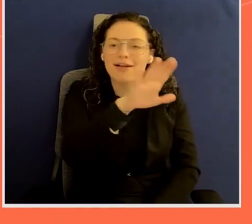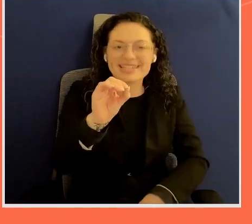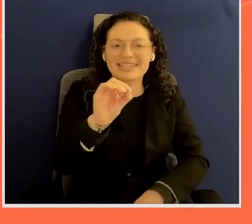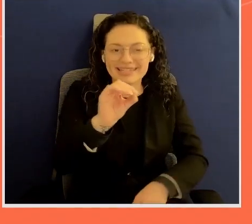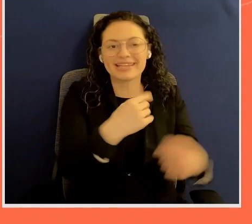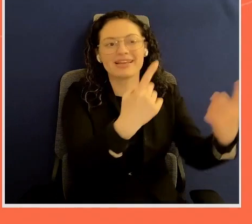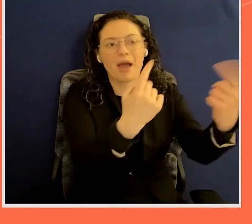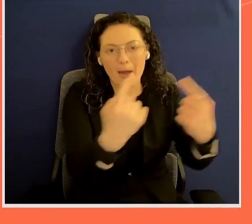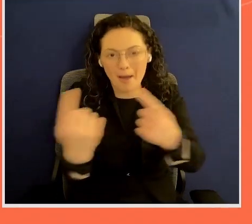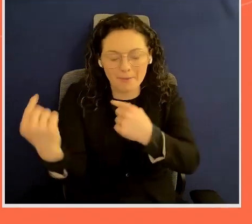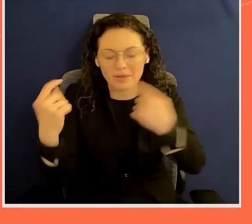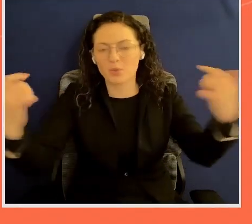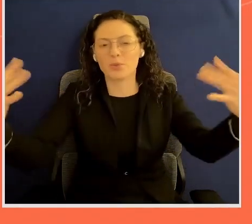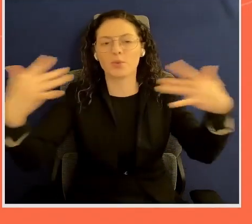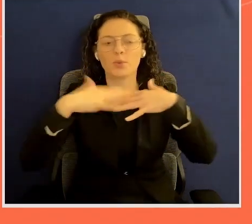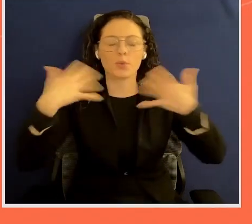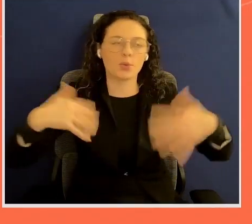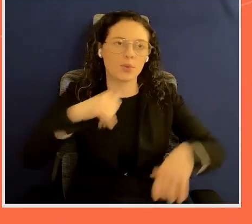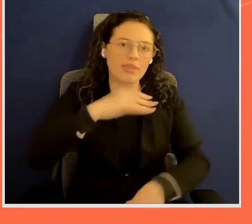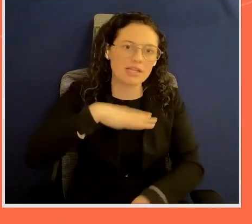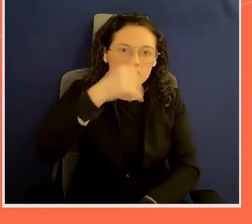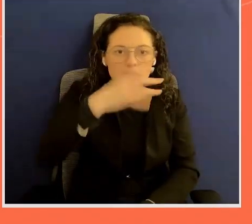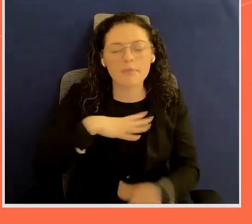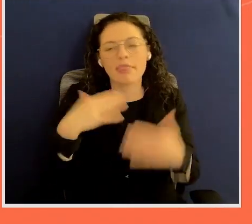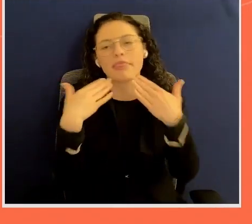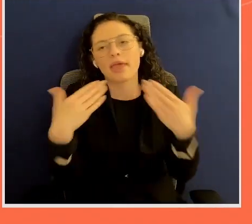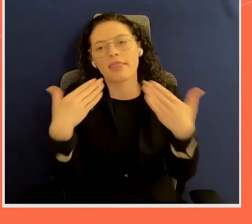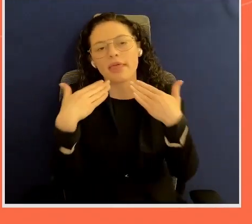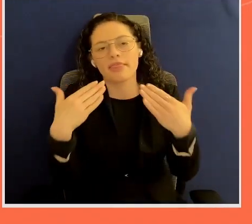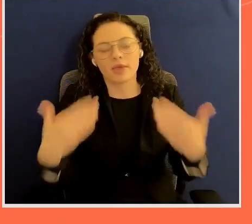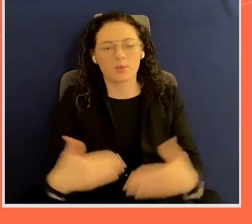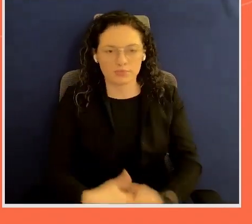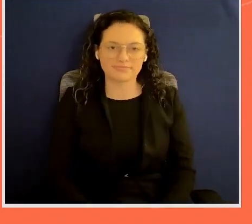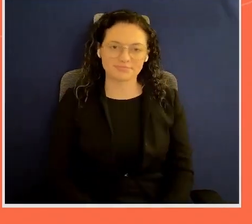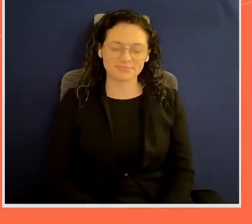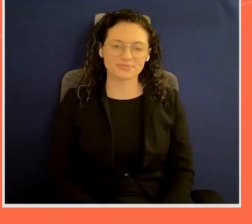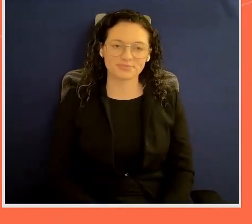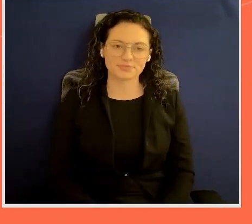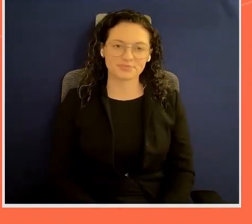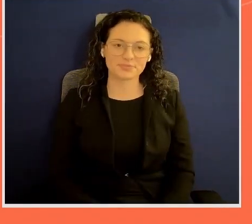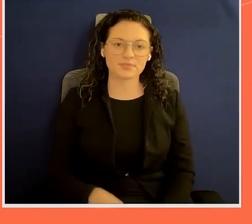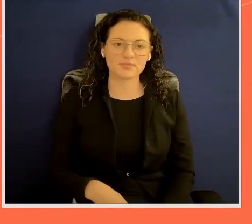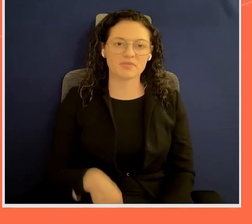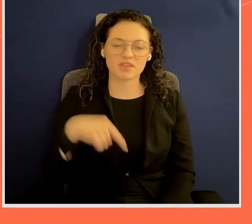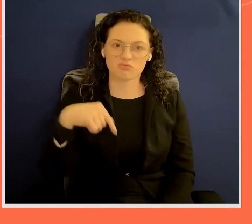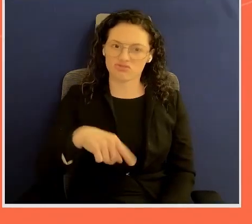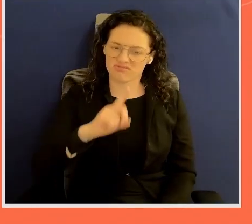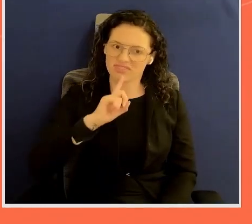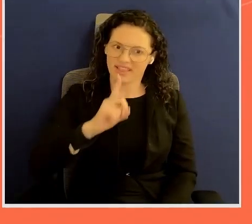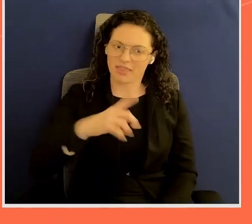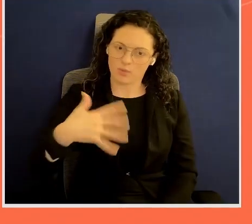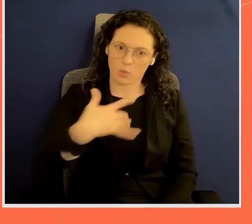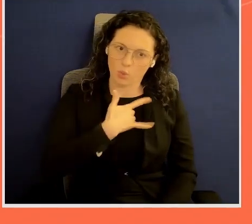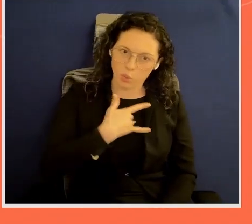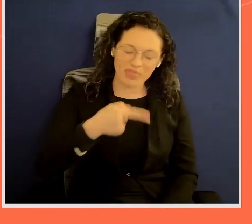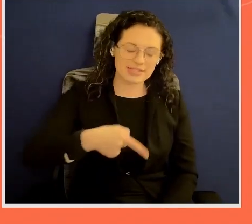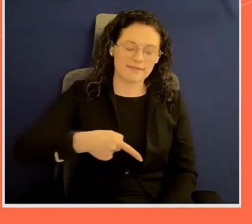issues. For me, like many Palauans, and millions of people from